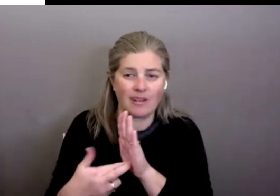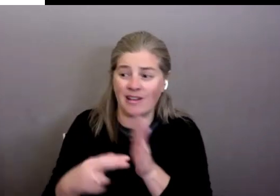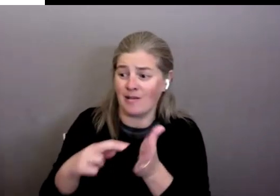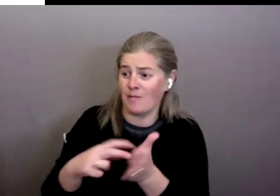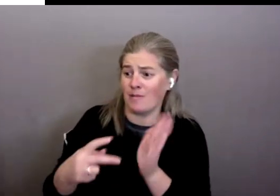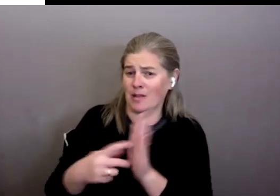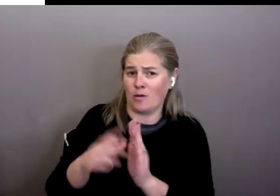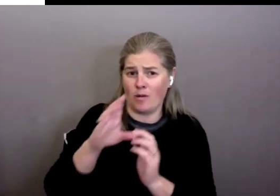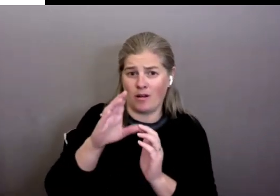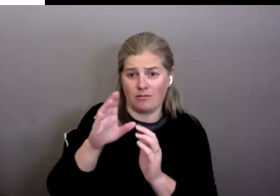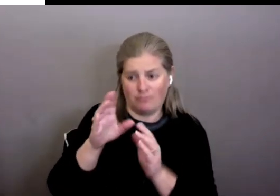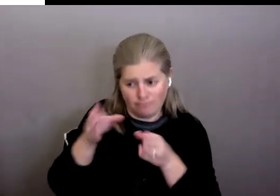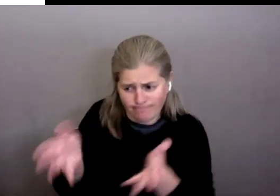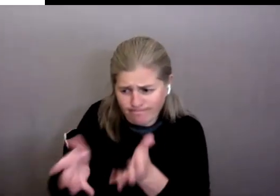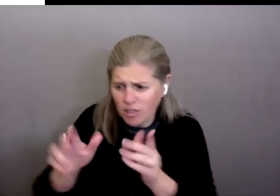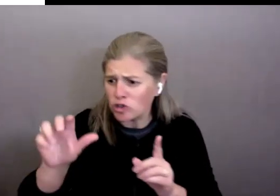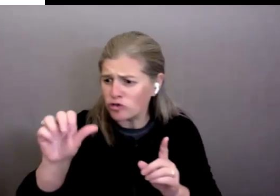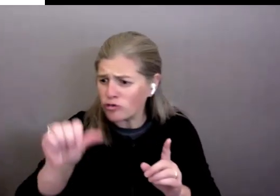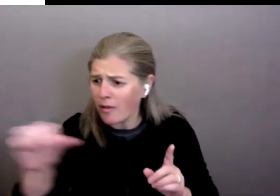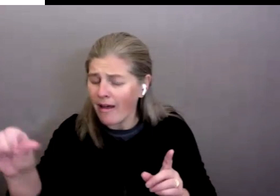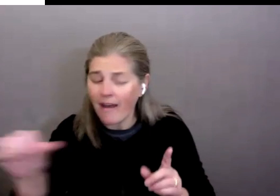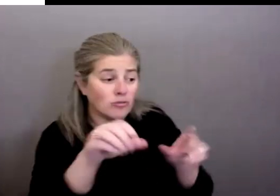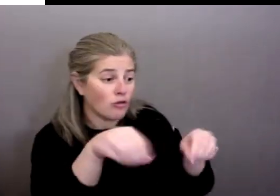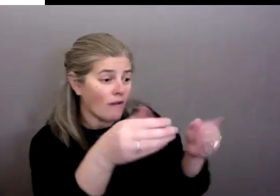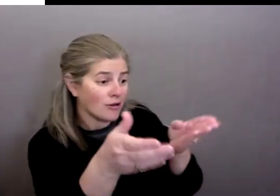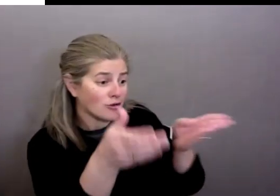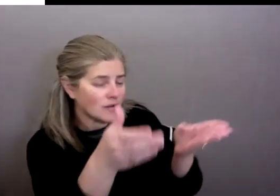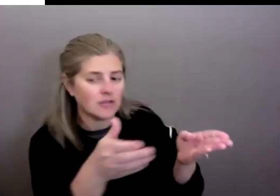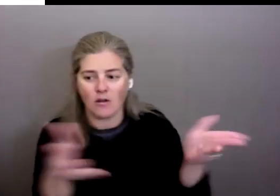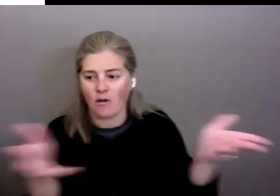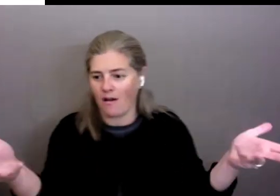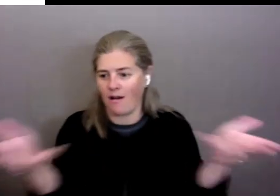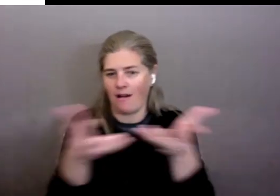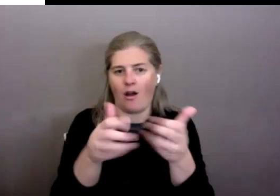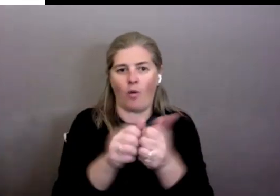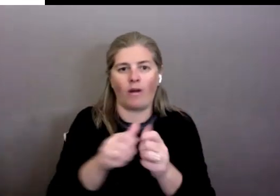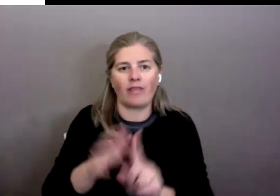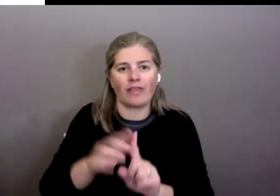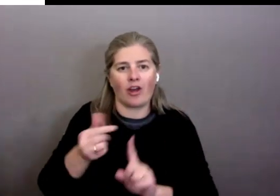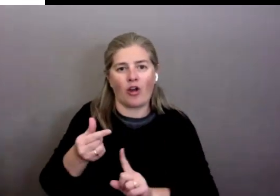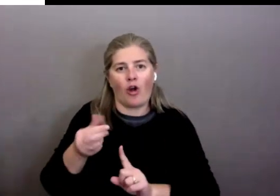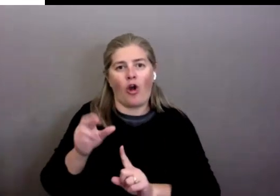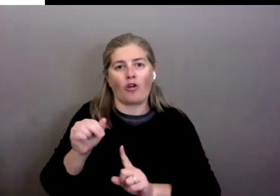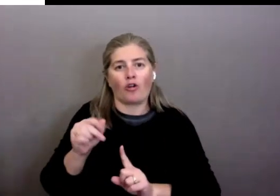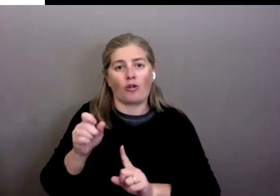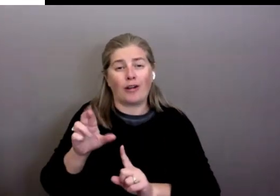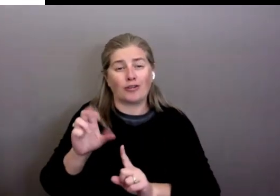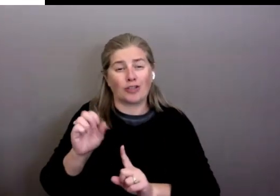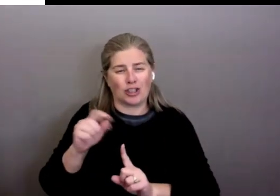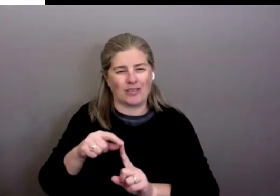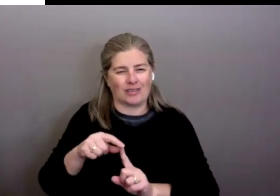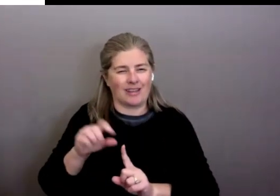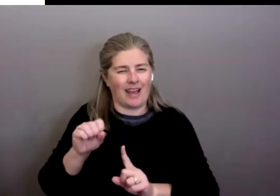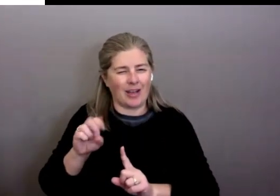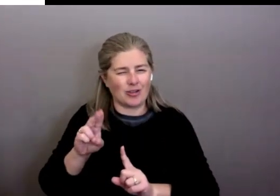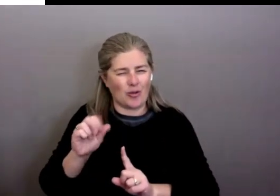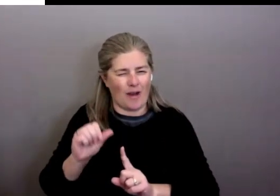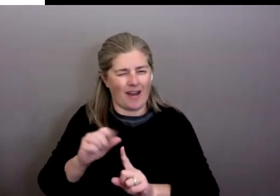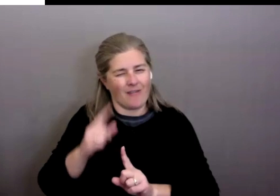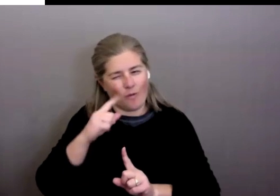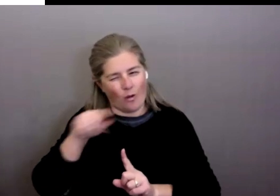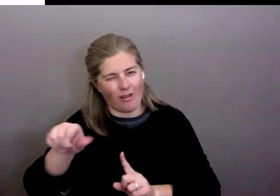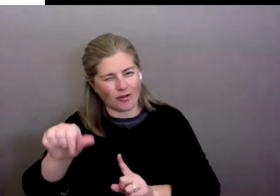direct AAAs and service providers to work with their grantors, we're talking about the SUA or the